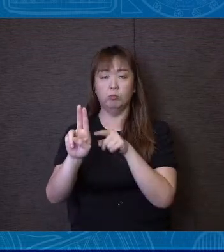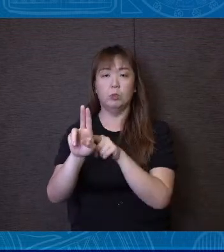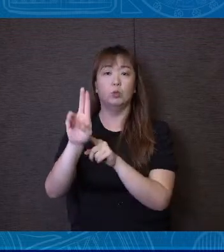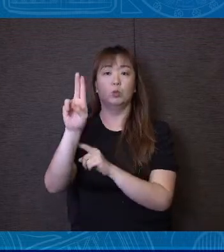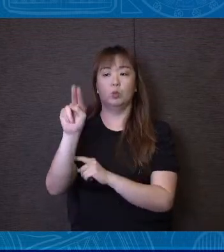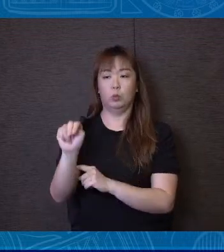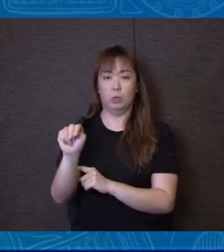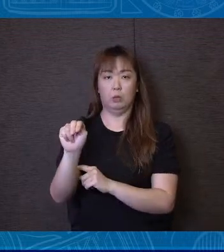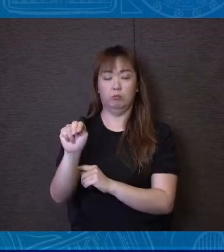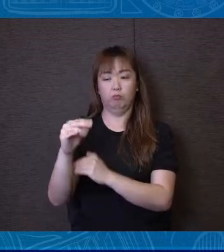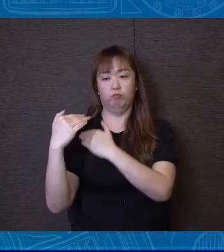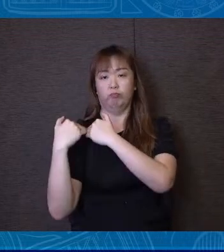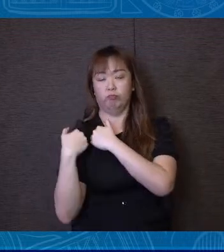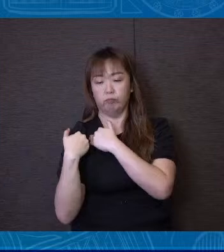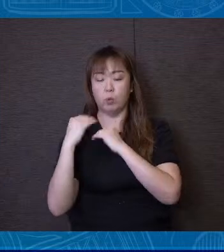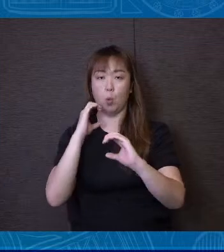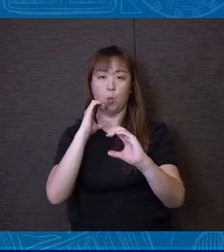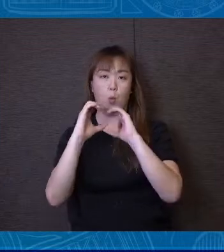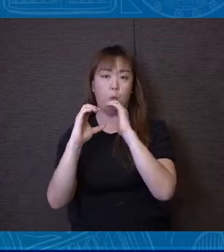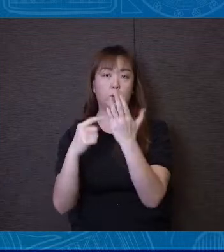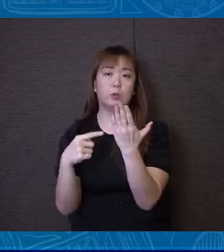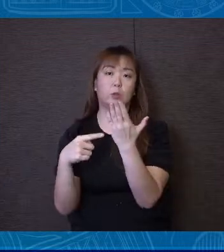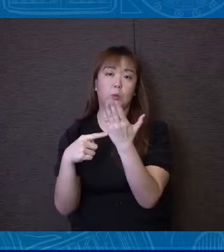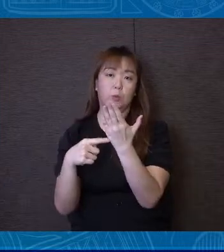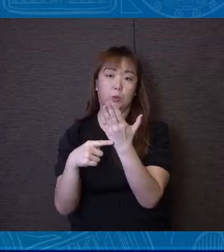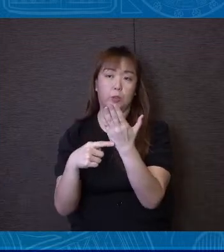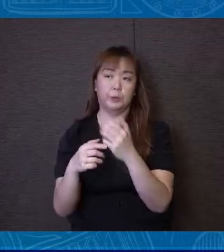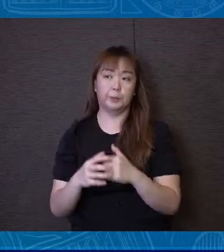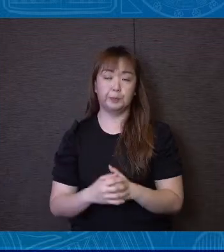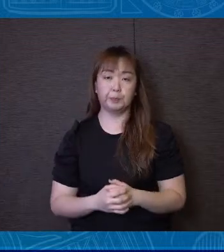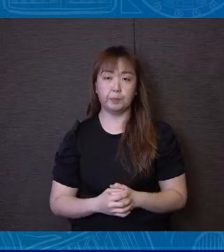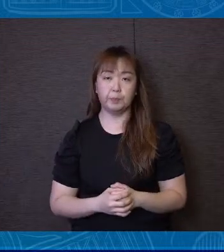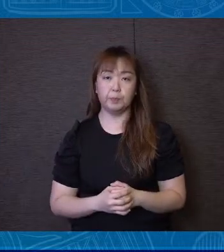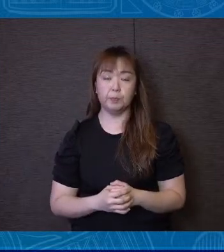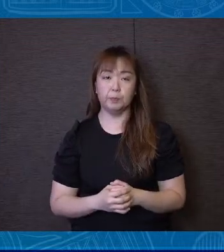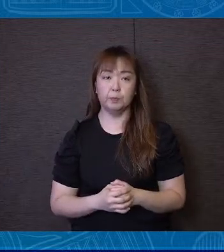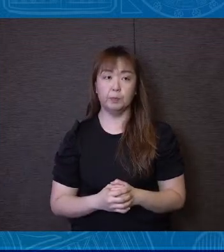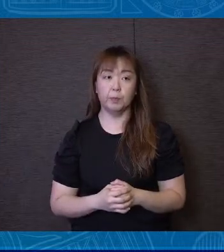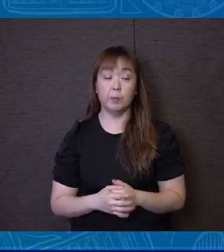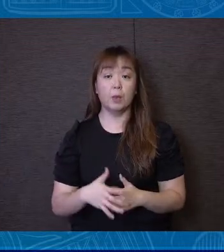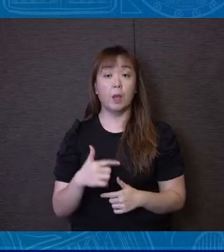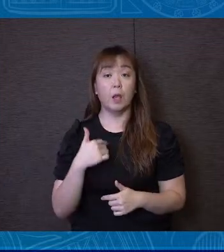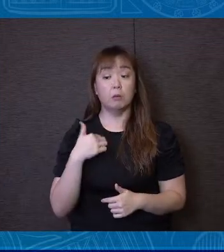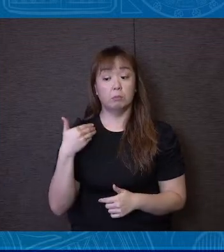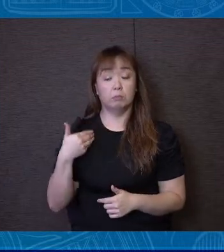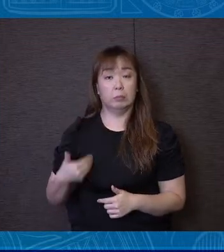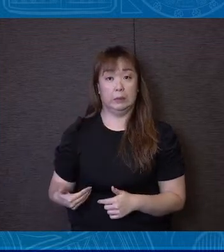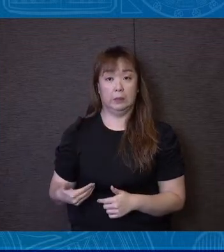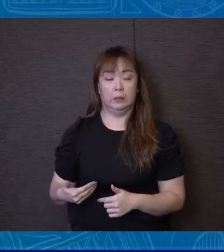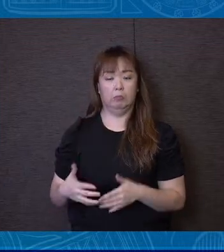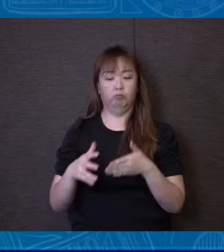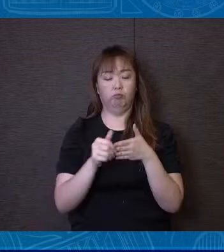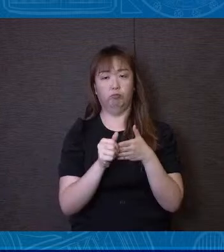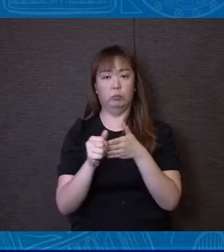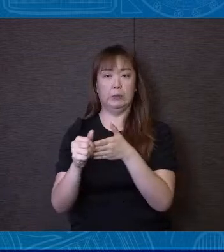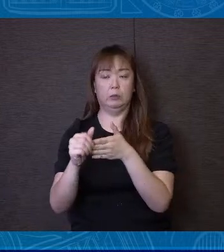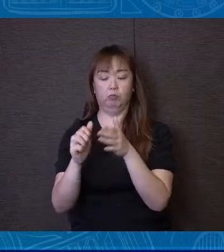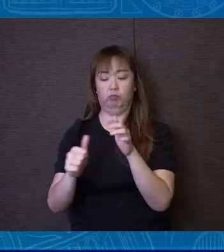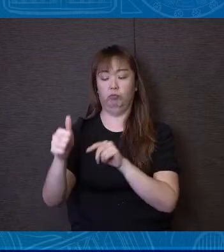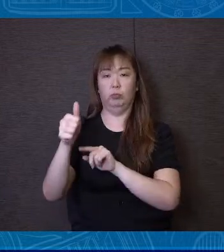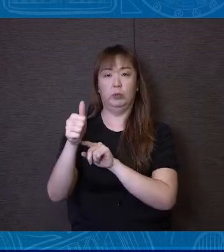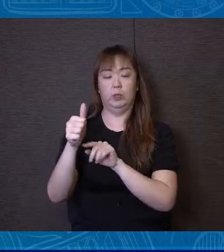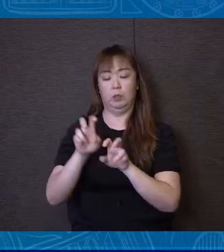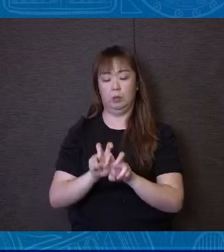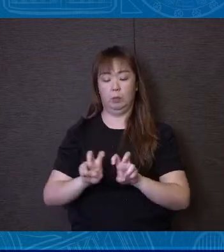for information and communication technologies and digital technologies. I'm also the lead for the Pillar 3 of the